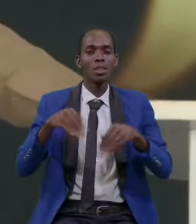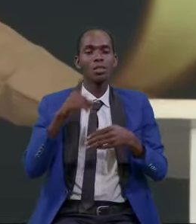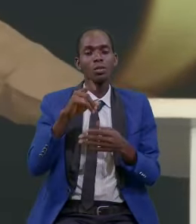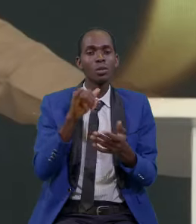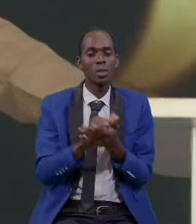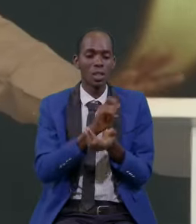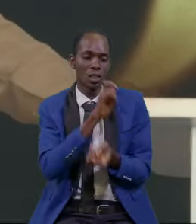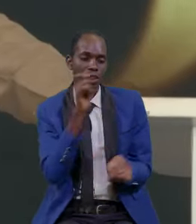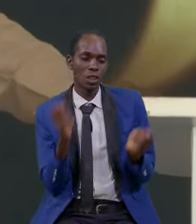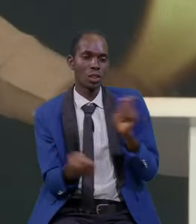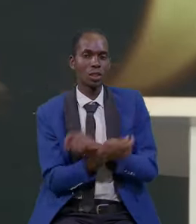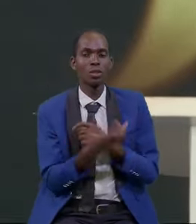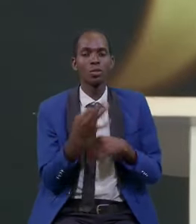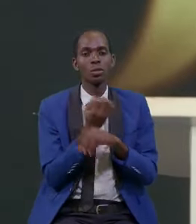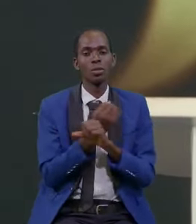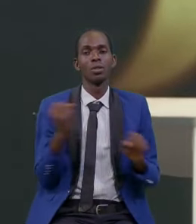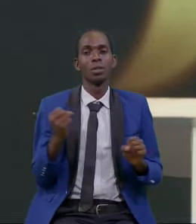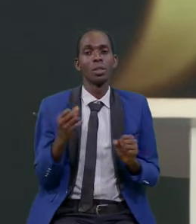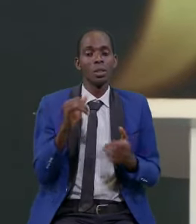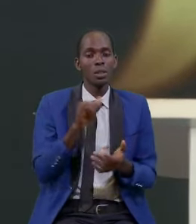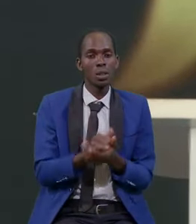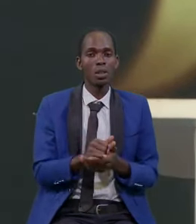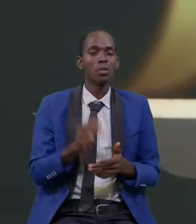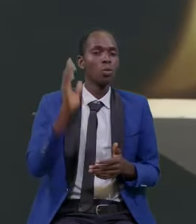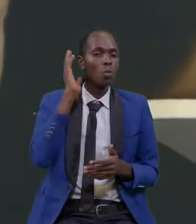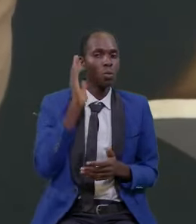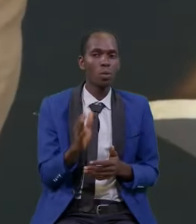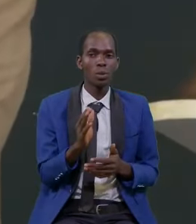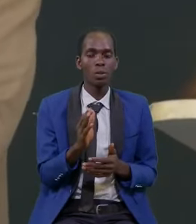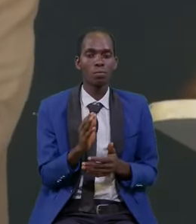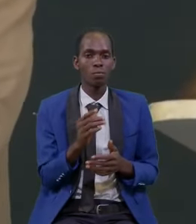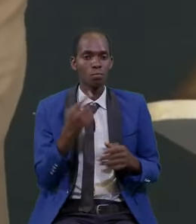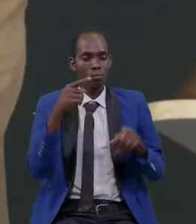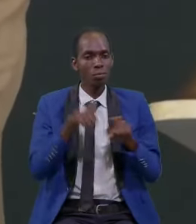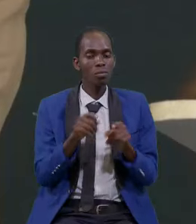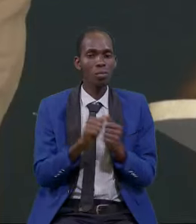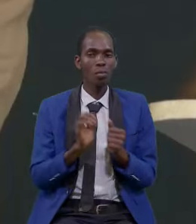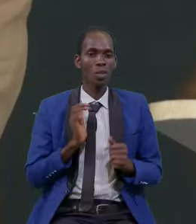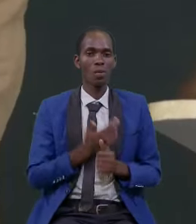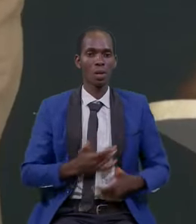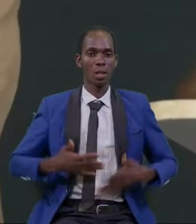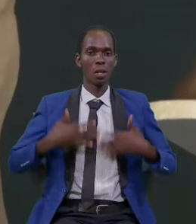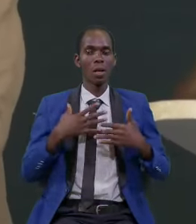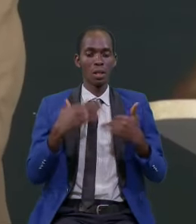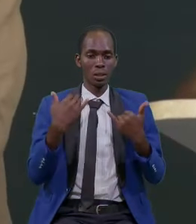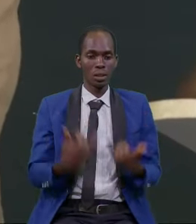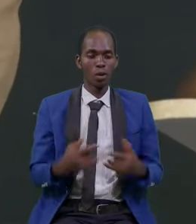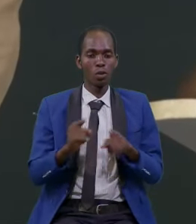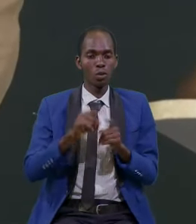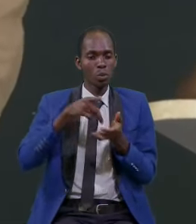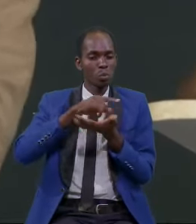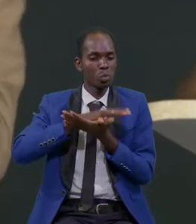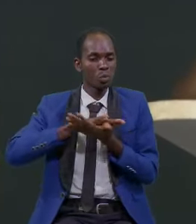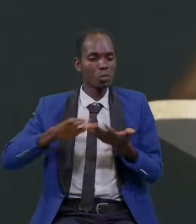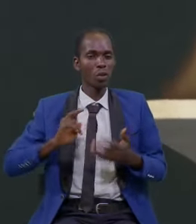of salvation that transforms our lives. And then he also purifies us. He purges us.